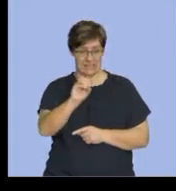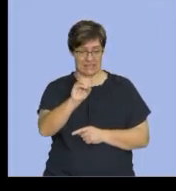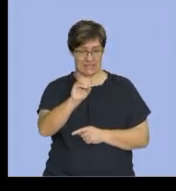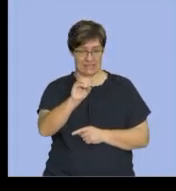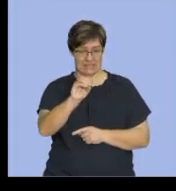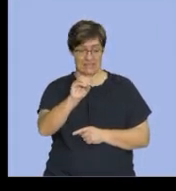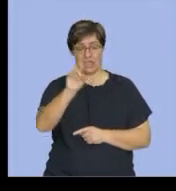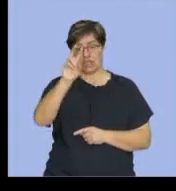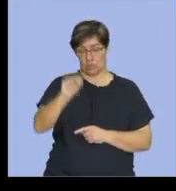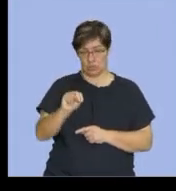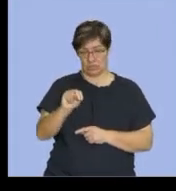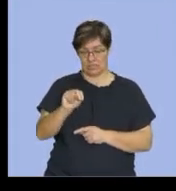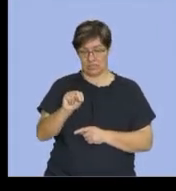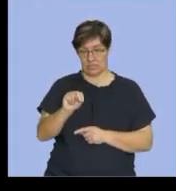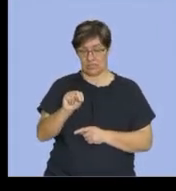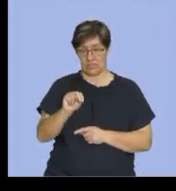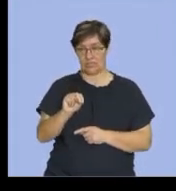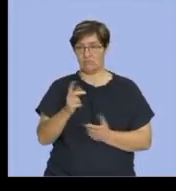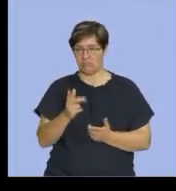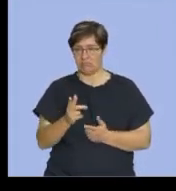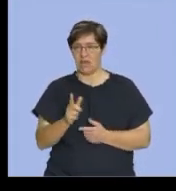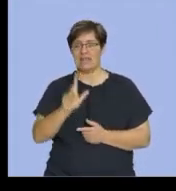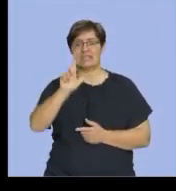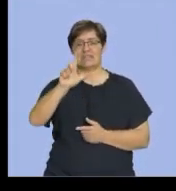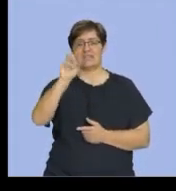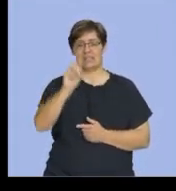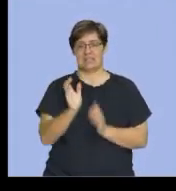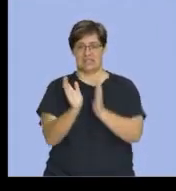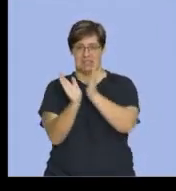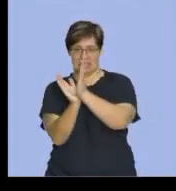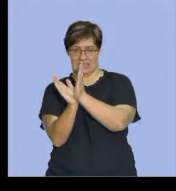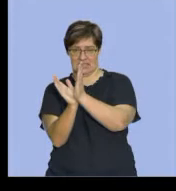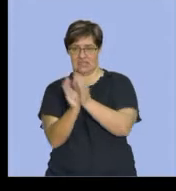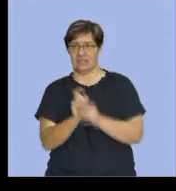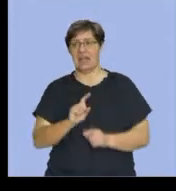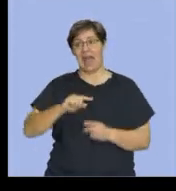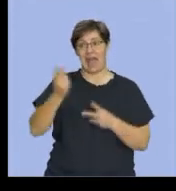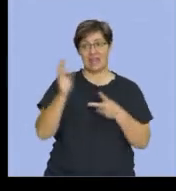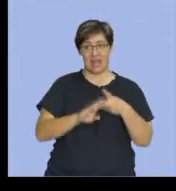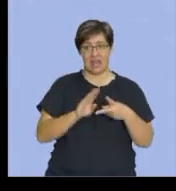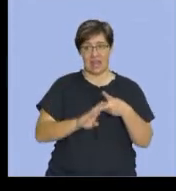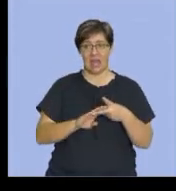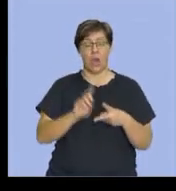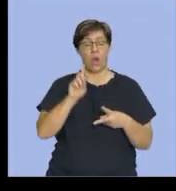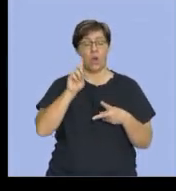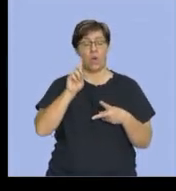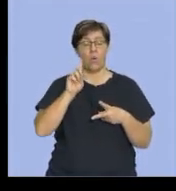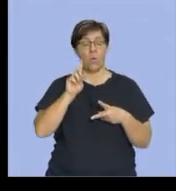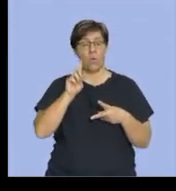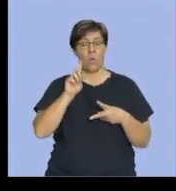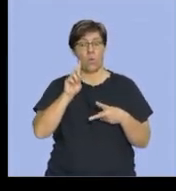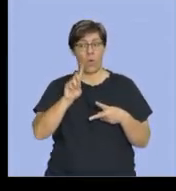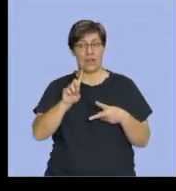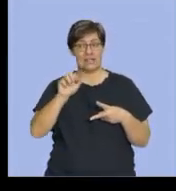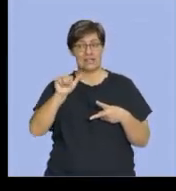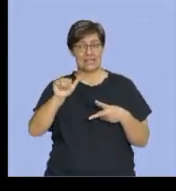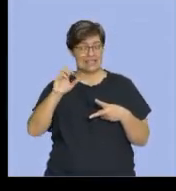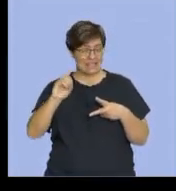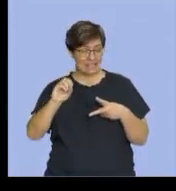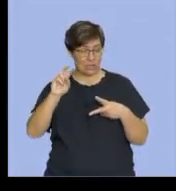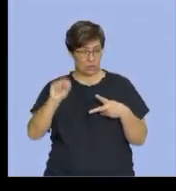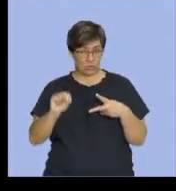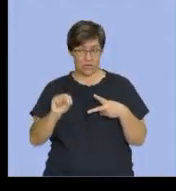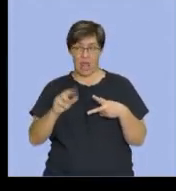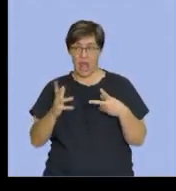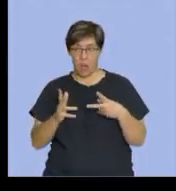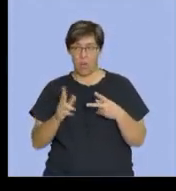degrees. The other is 160 newtons bearing 40 degrees. The question is to find the